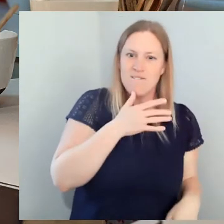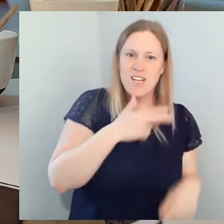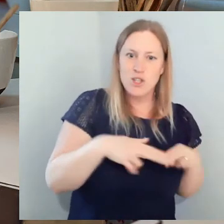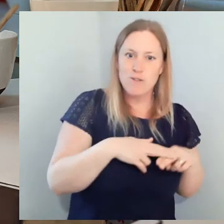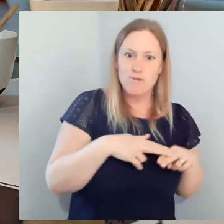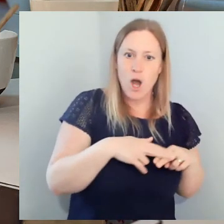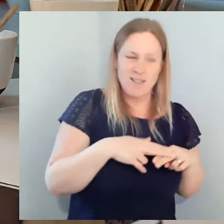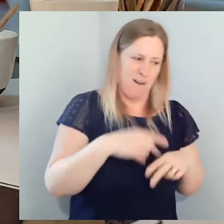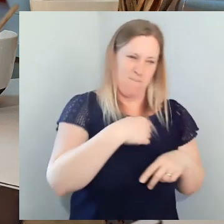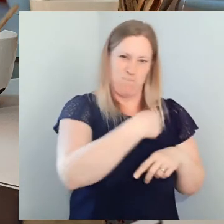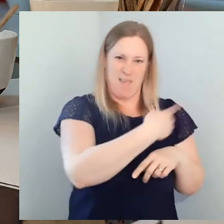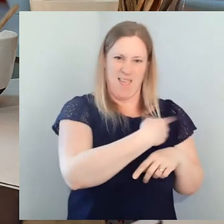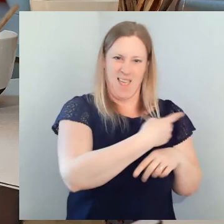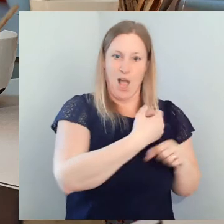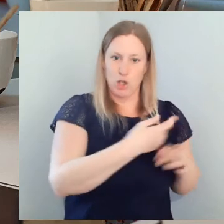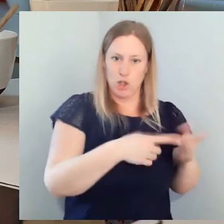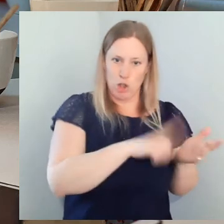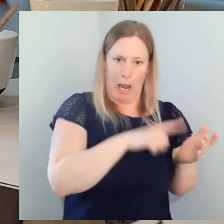Fish Fridays,